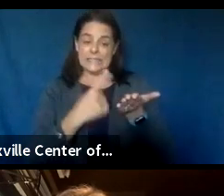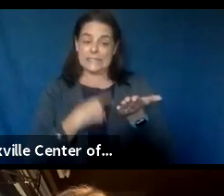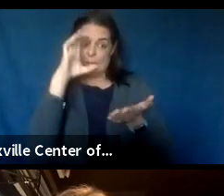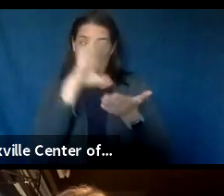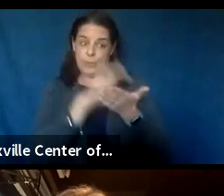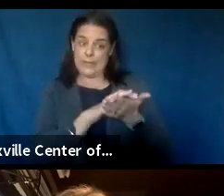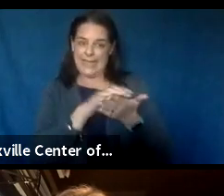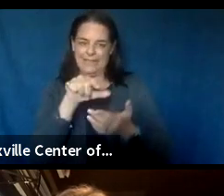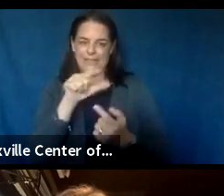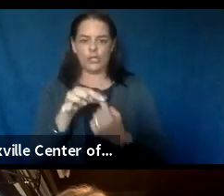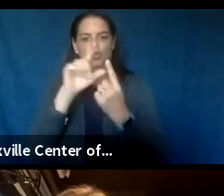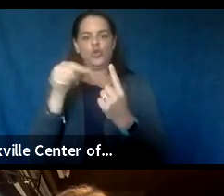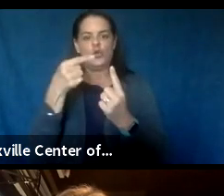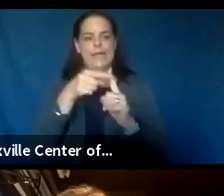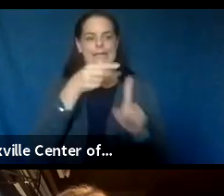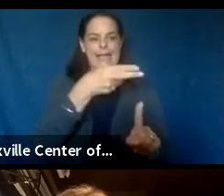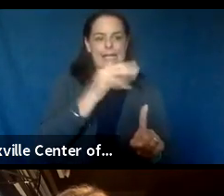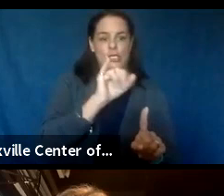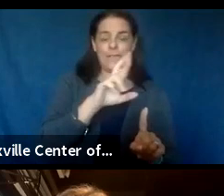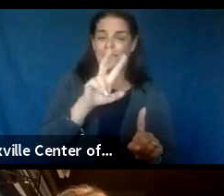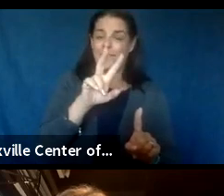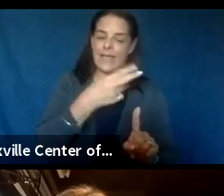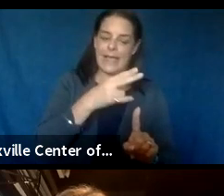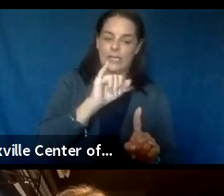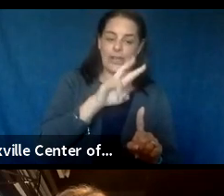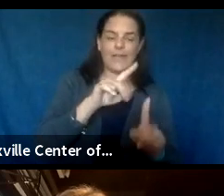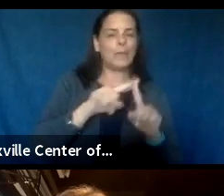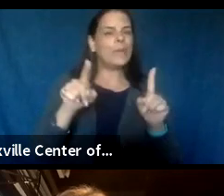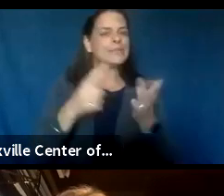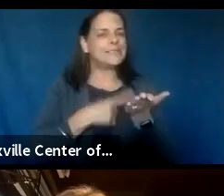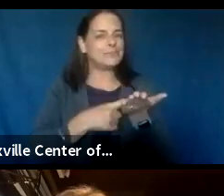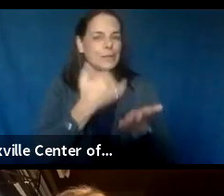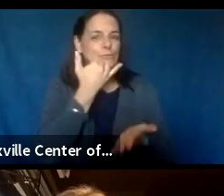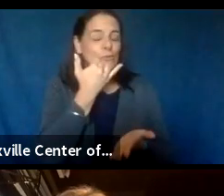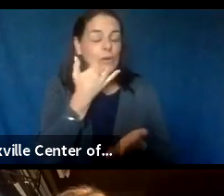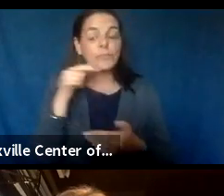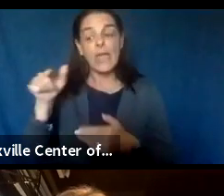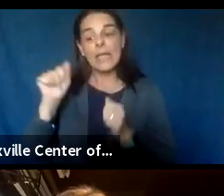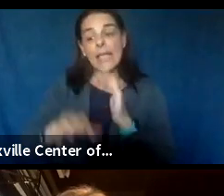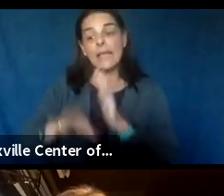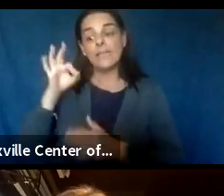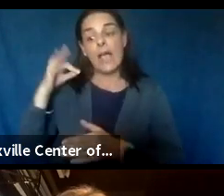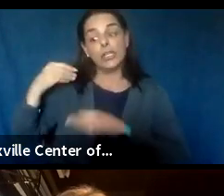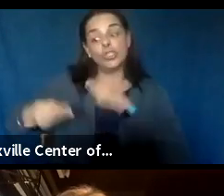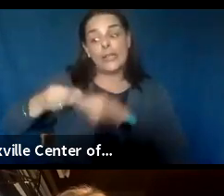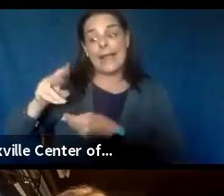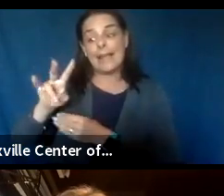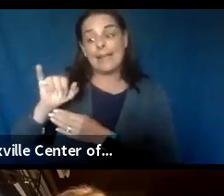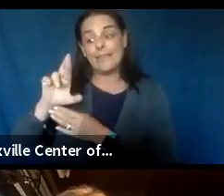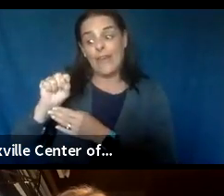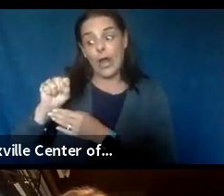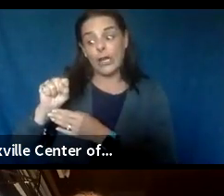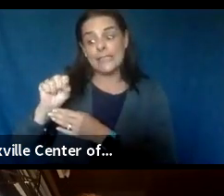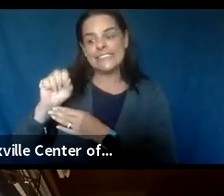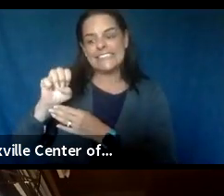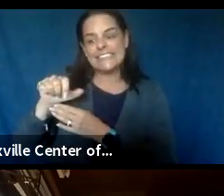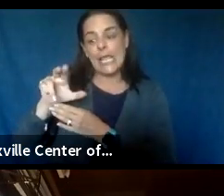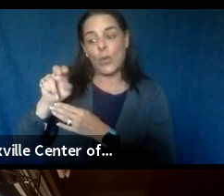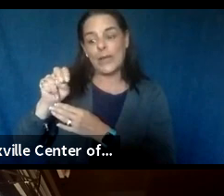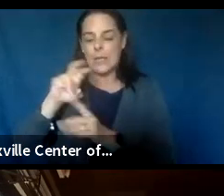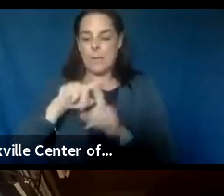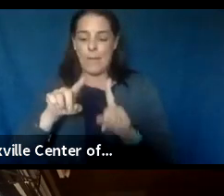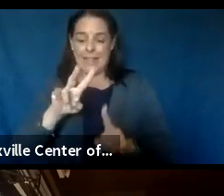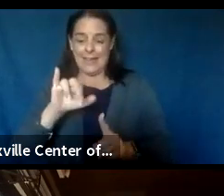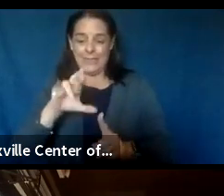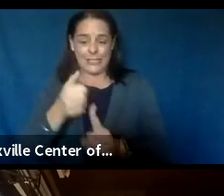to HIV. These tests can detect genetic sequences of viruses, but not viruses themselves." We do not have the benefit